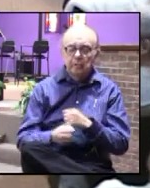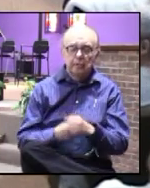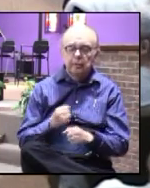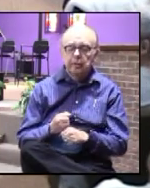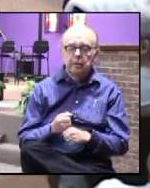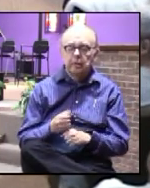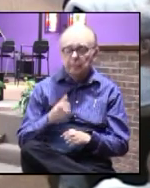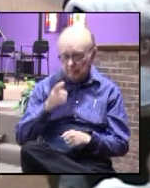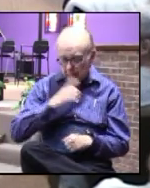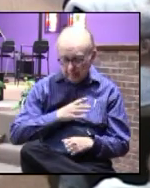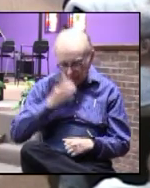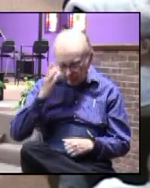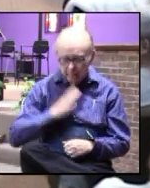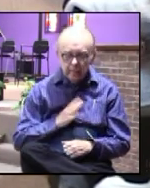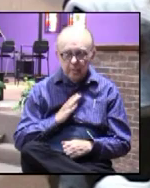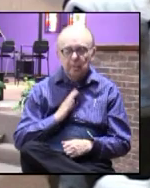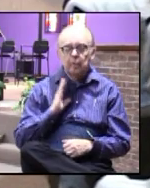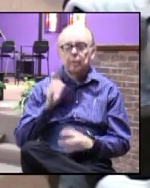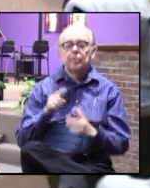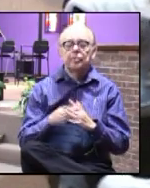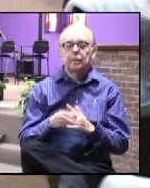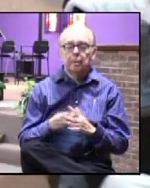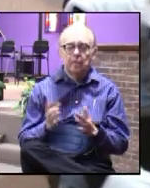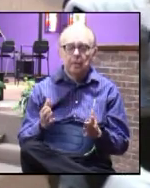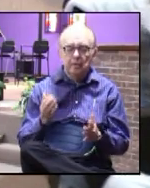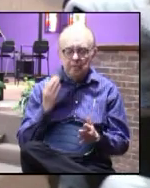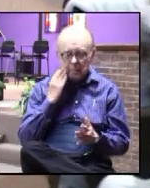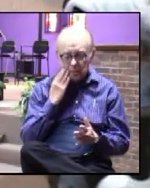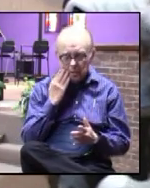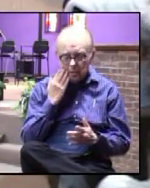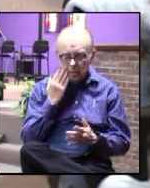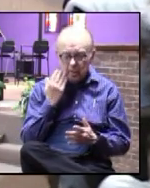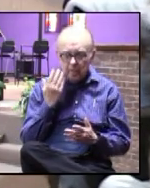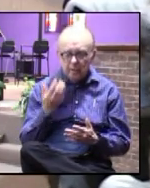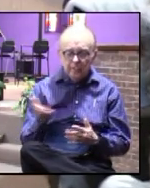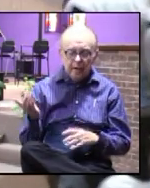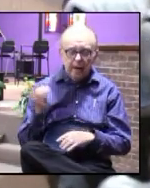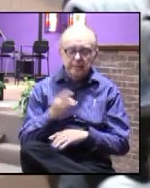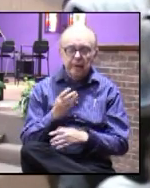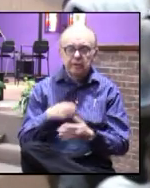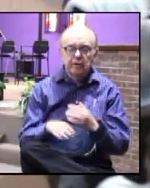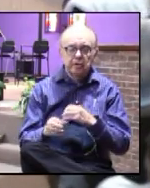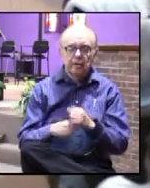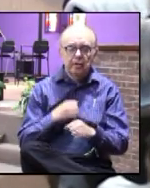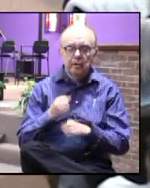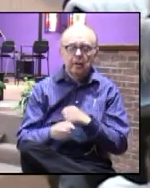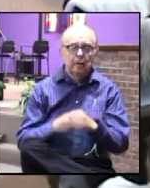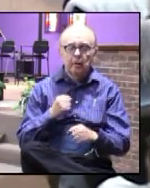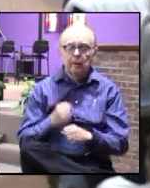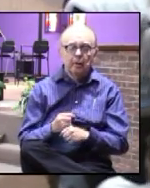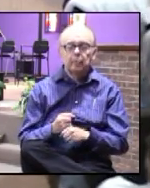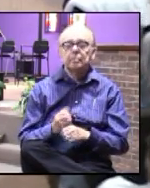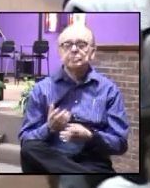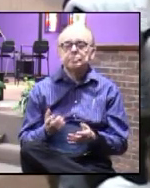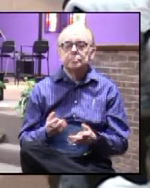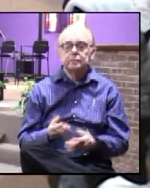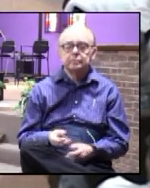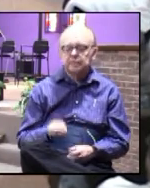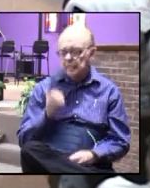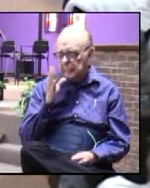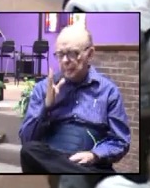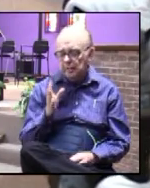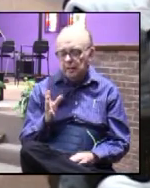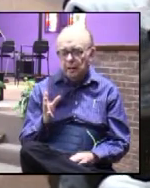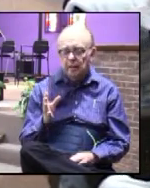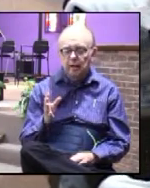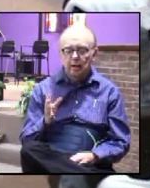gentlemen. How are you going to start it? I know you're already 5 days in and you've 5 days behind you. Who cares?